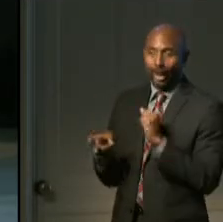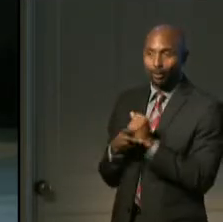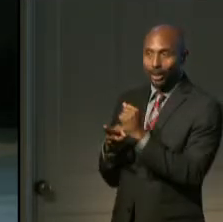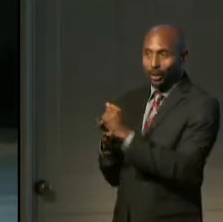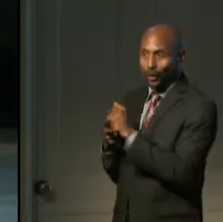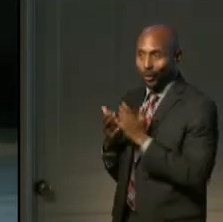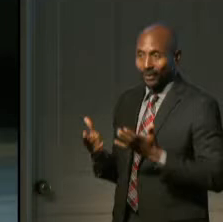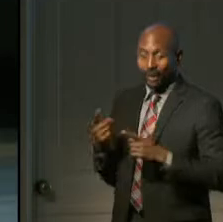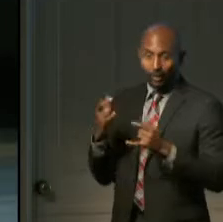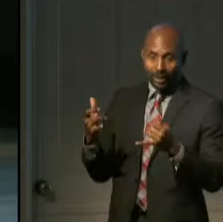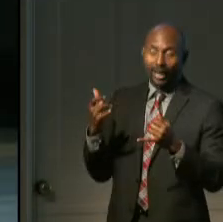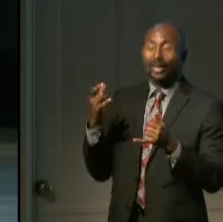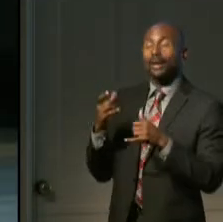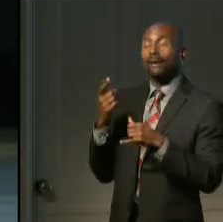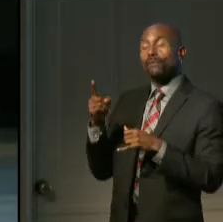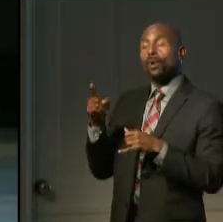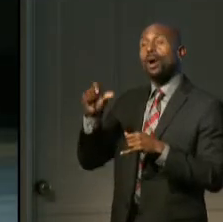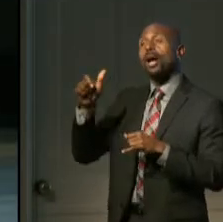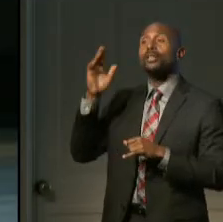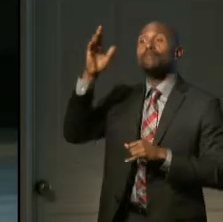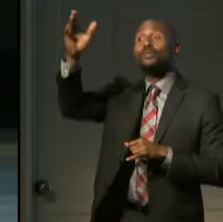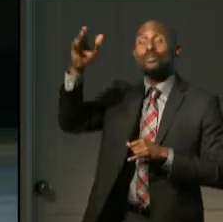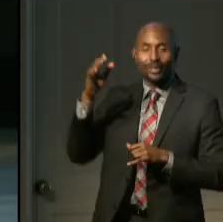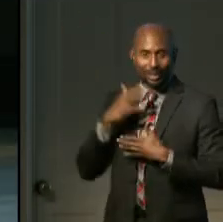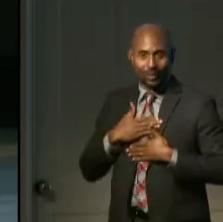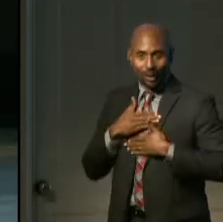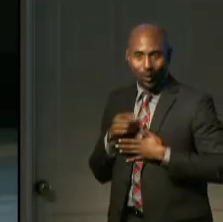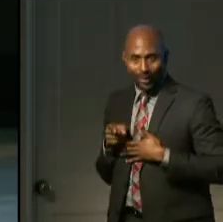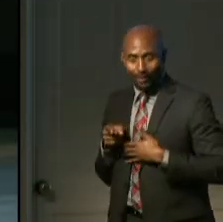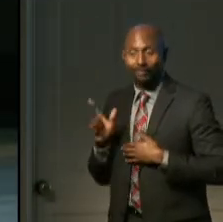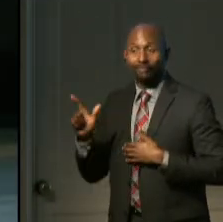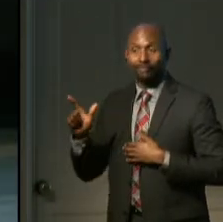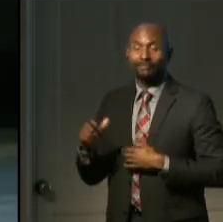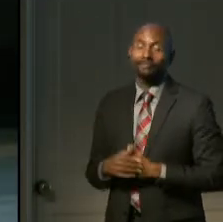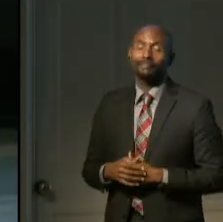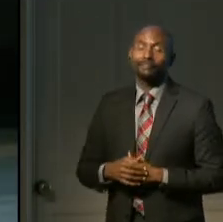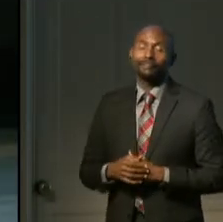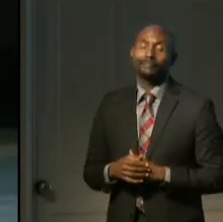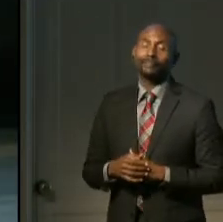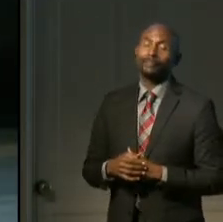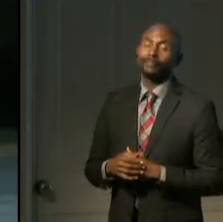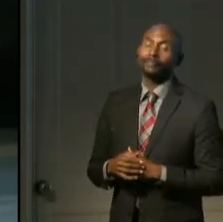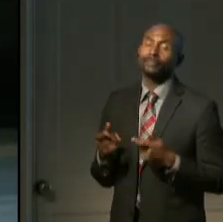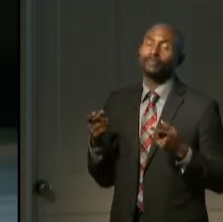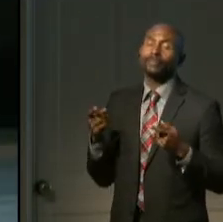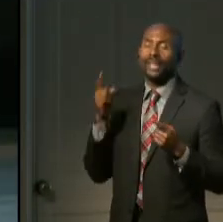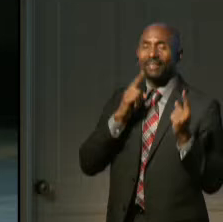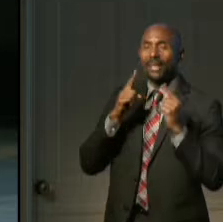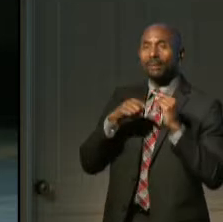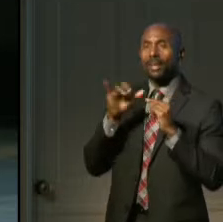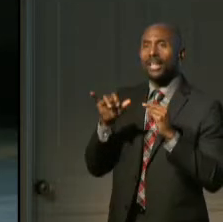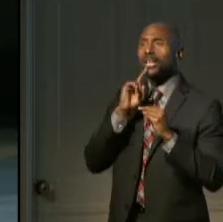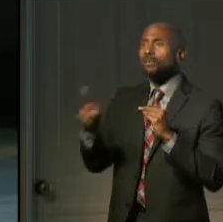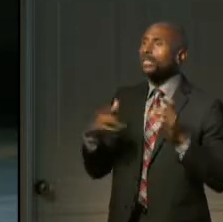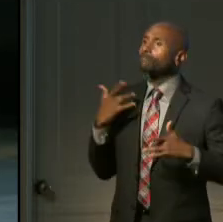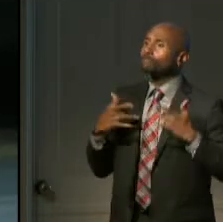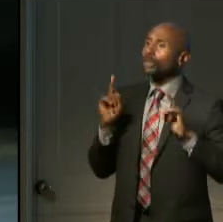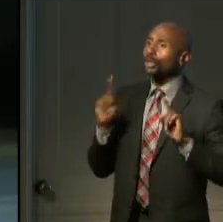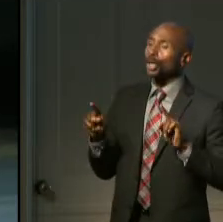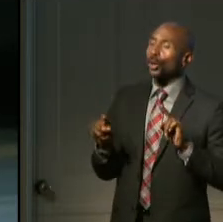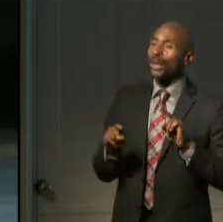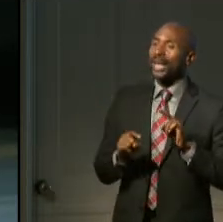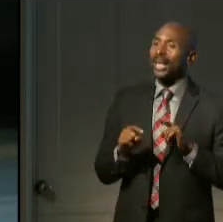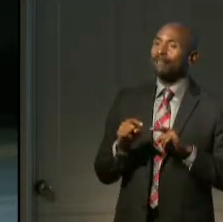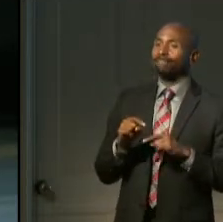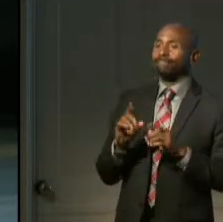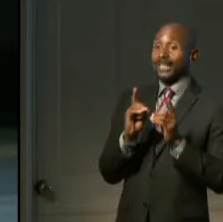things today so that they can be enjoyed in the future. And as we think about it, it can be exciting to go out and digitize something, but you have